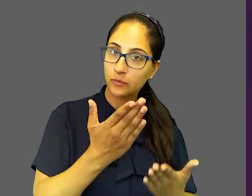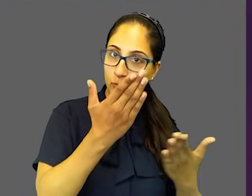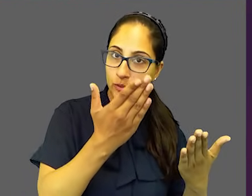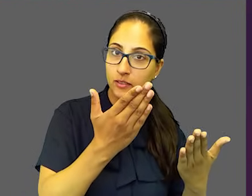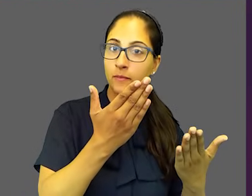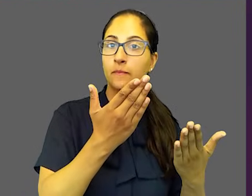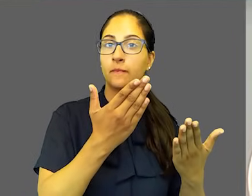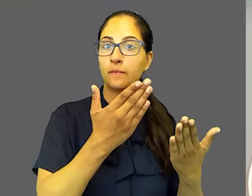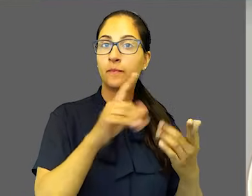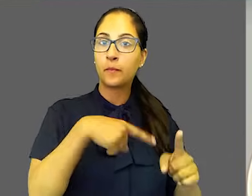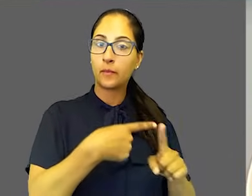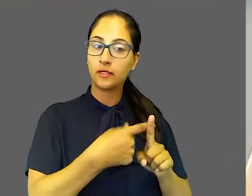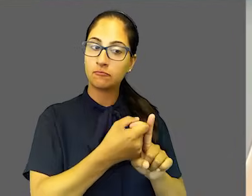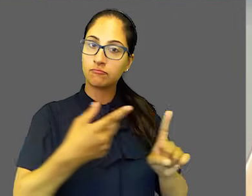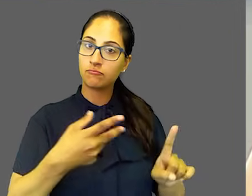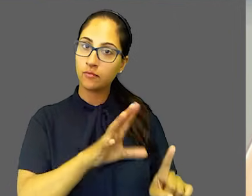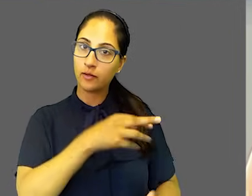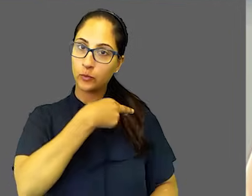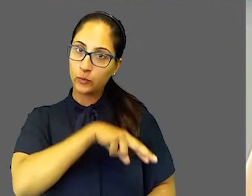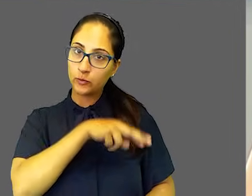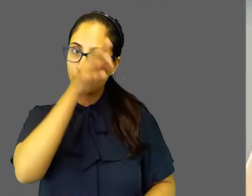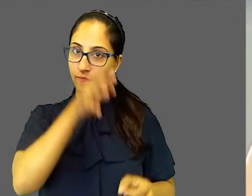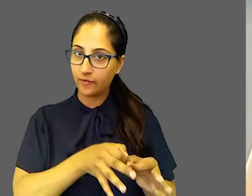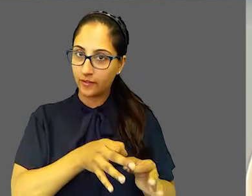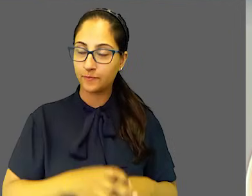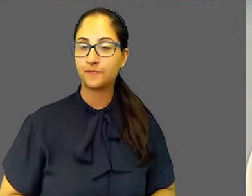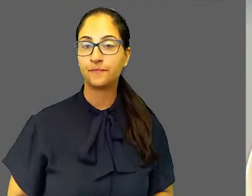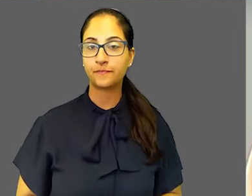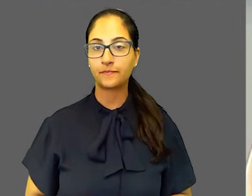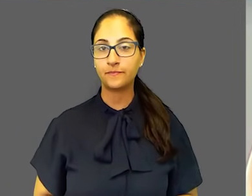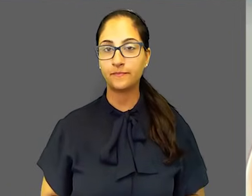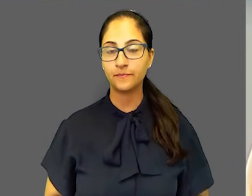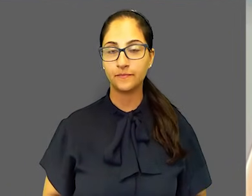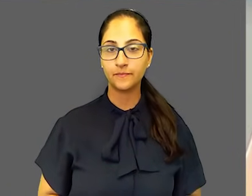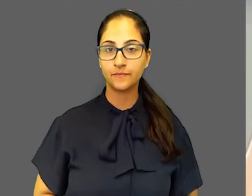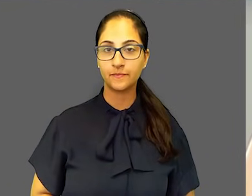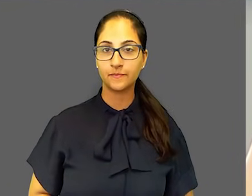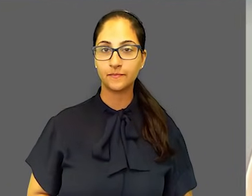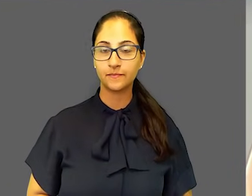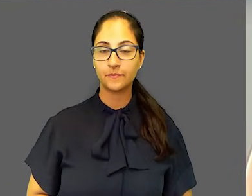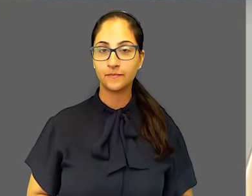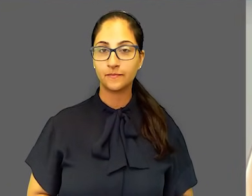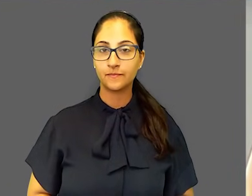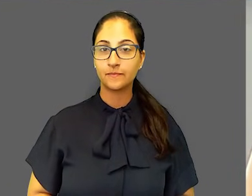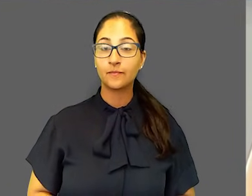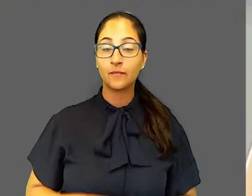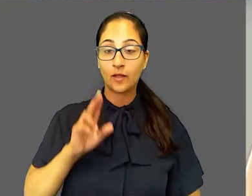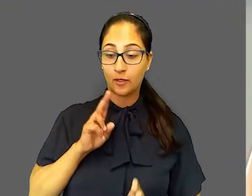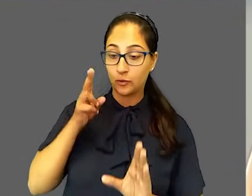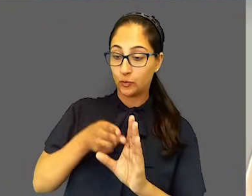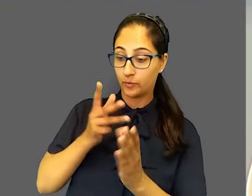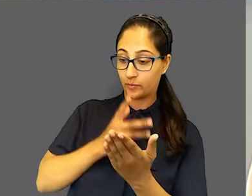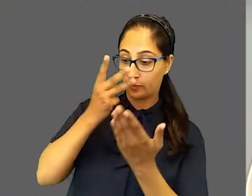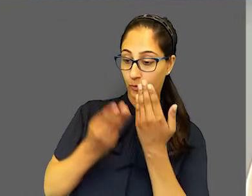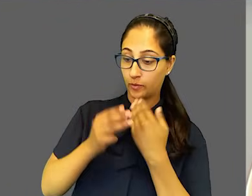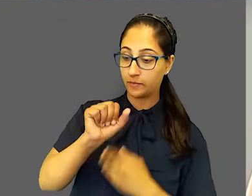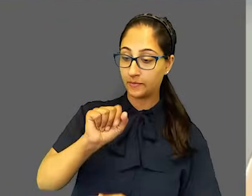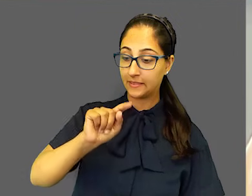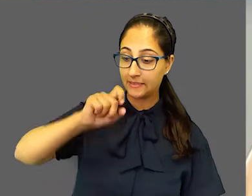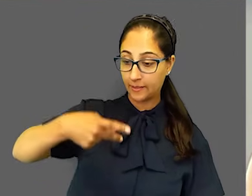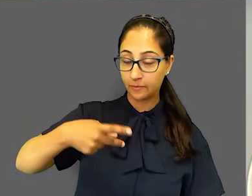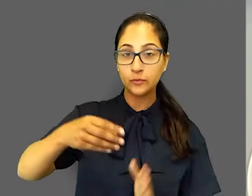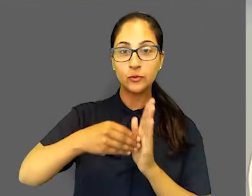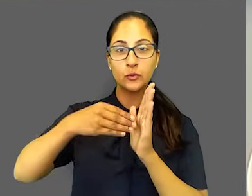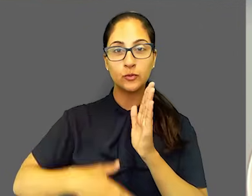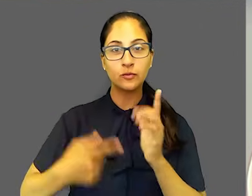Ismaili Muslims. Being in London and doing the STEP program, I was so fortunate to be able to learn from my colleagues from around